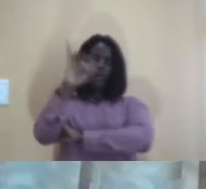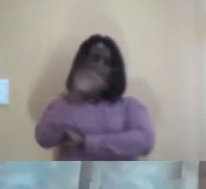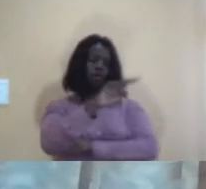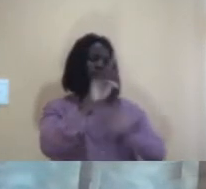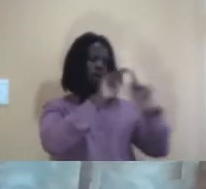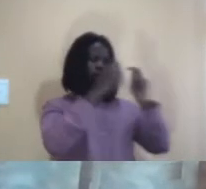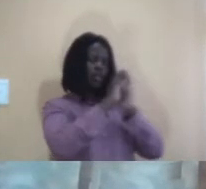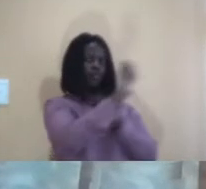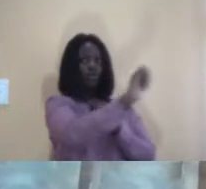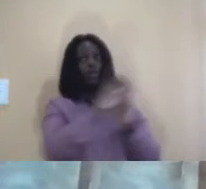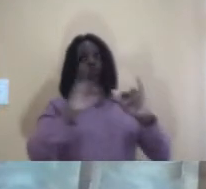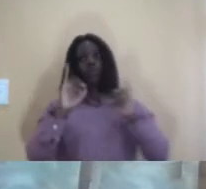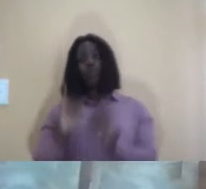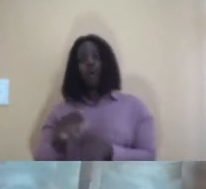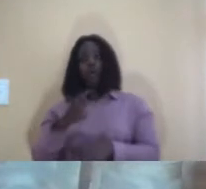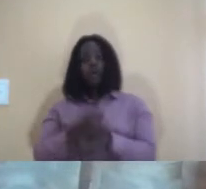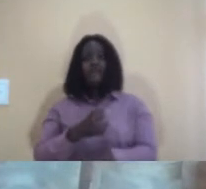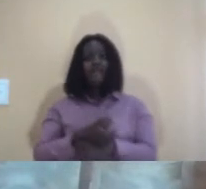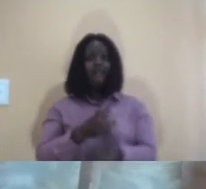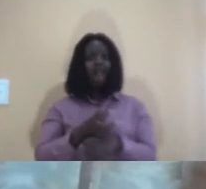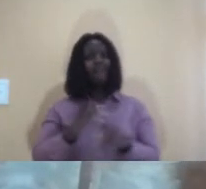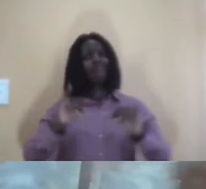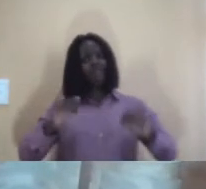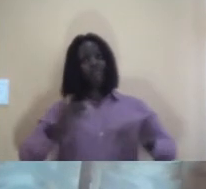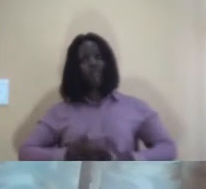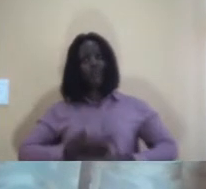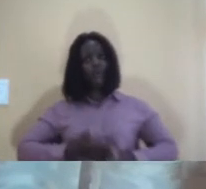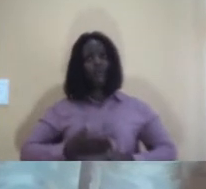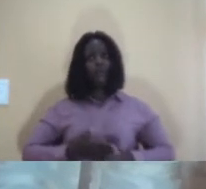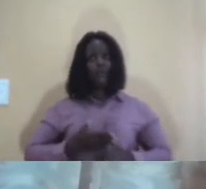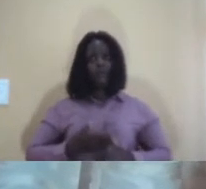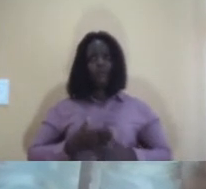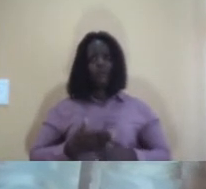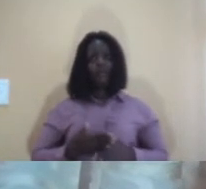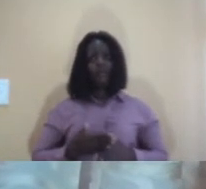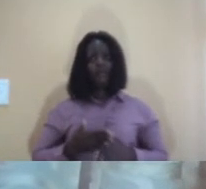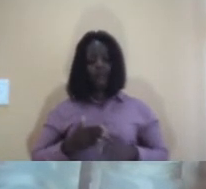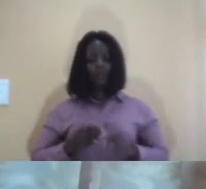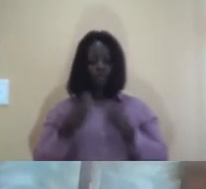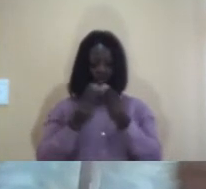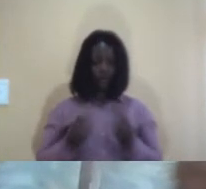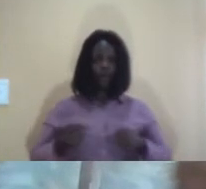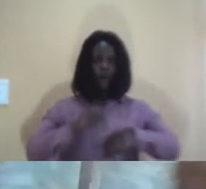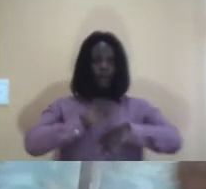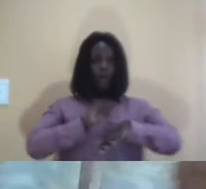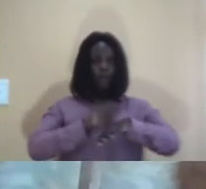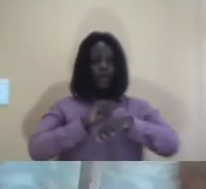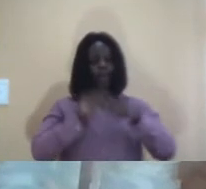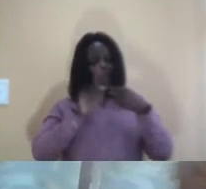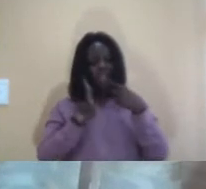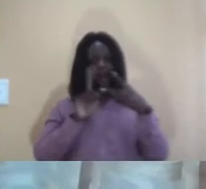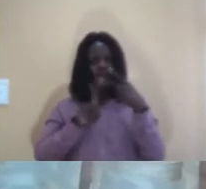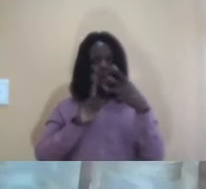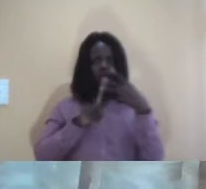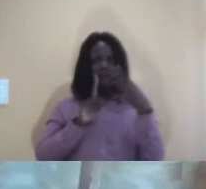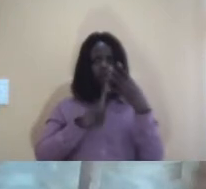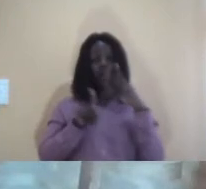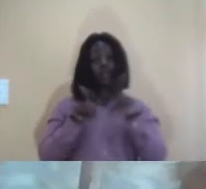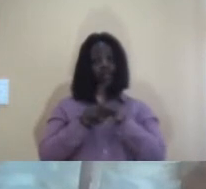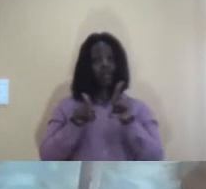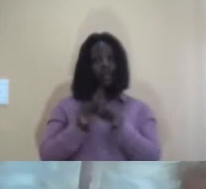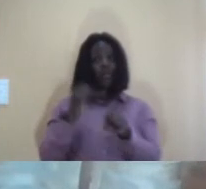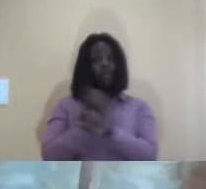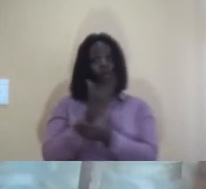with an extremely difficult task in tackling these challenges and ensuring that food stability does